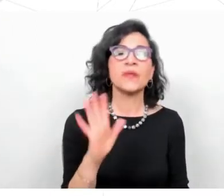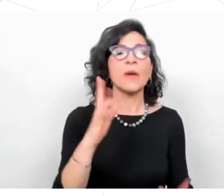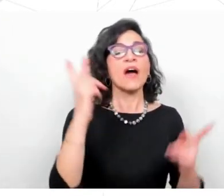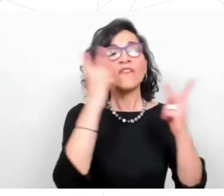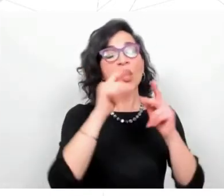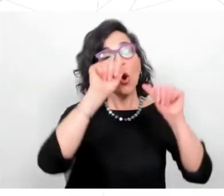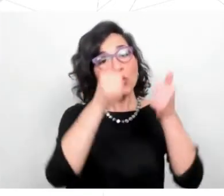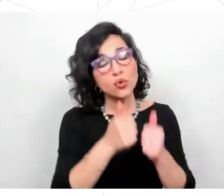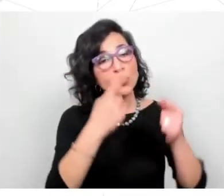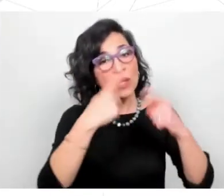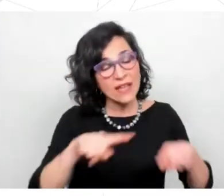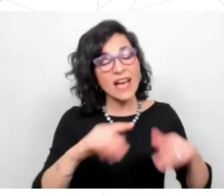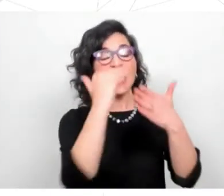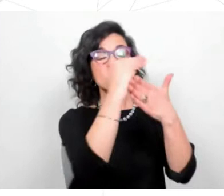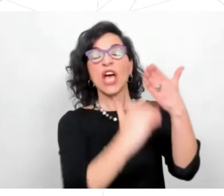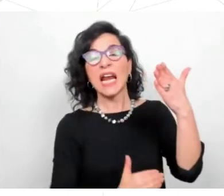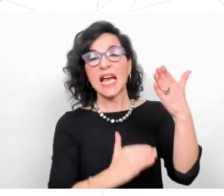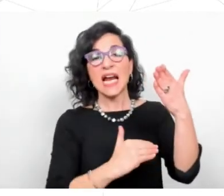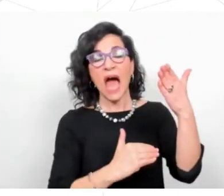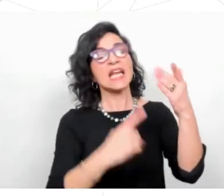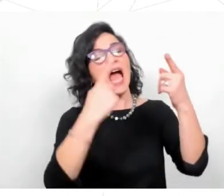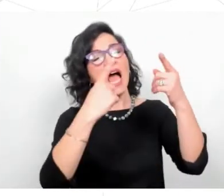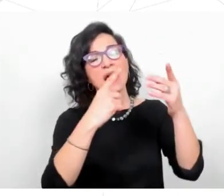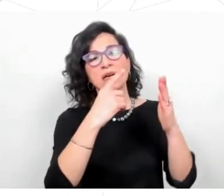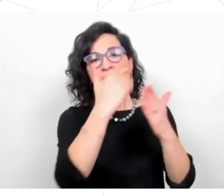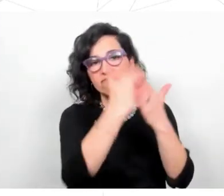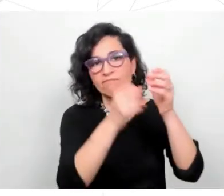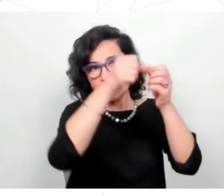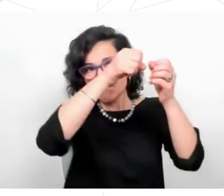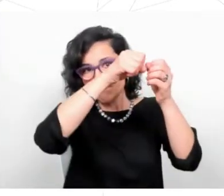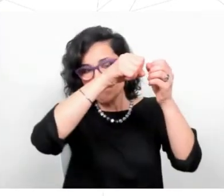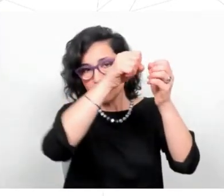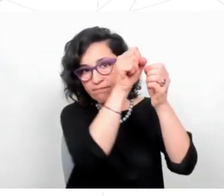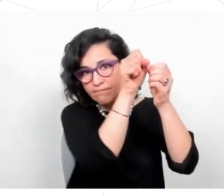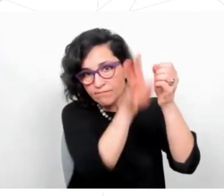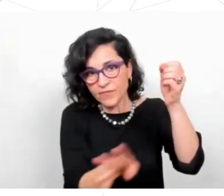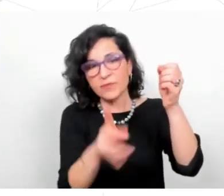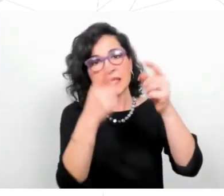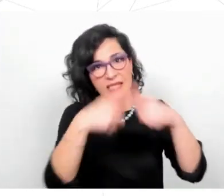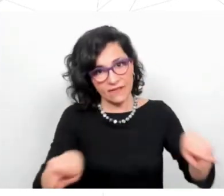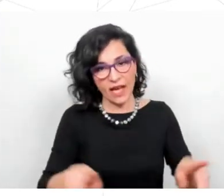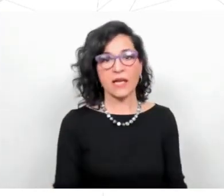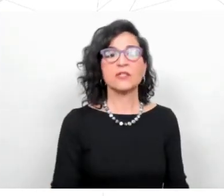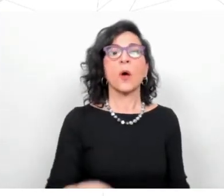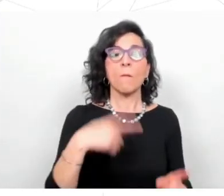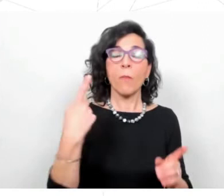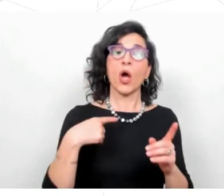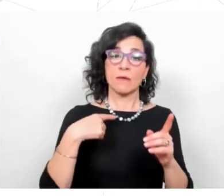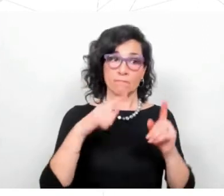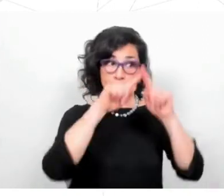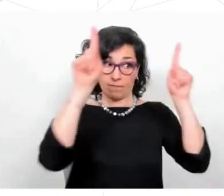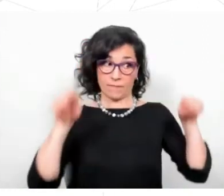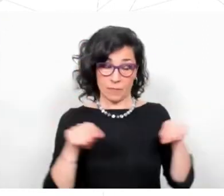structure and a hierarchy to do it. But I'm going to turn that on, and then I will select. Zoom in on parts of your